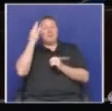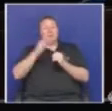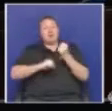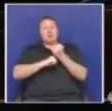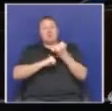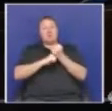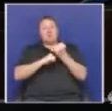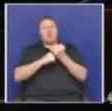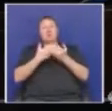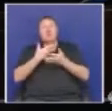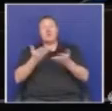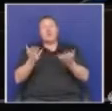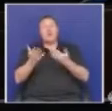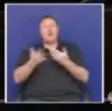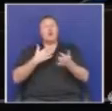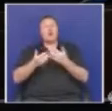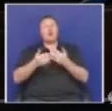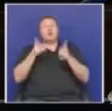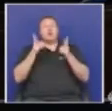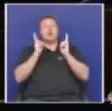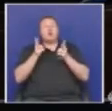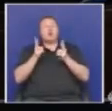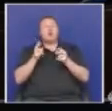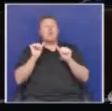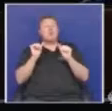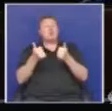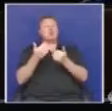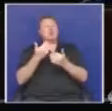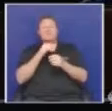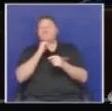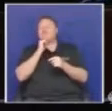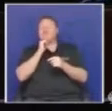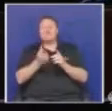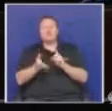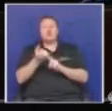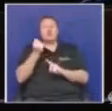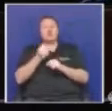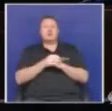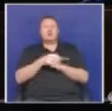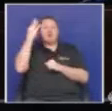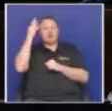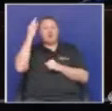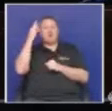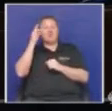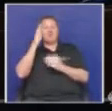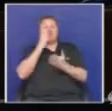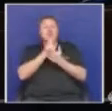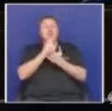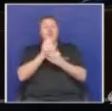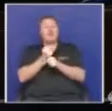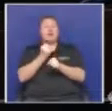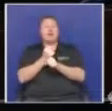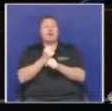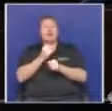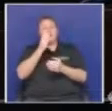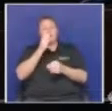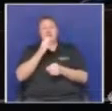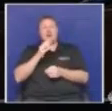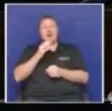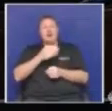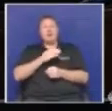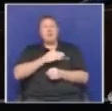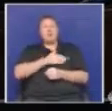the common good cannot be achieved. The state shall therefore endeavor to ensure that mothers